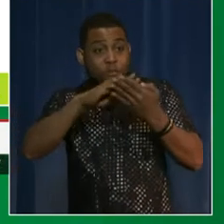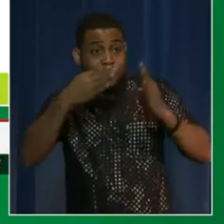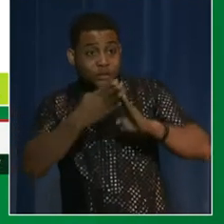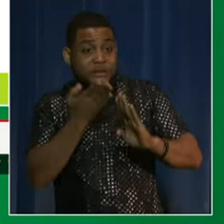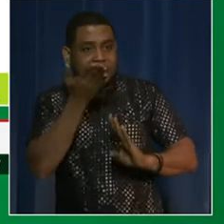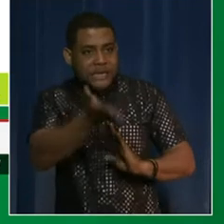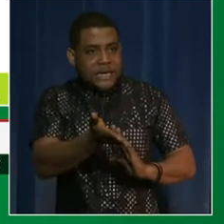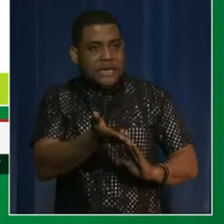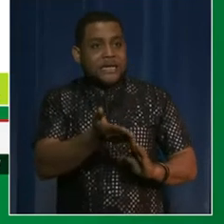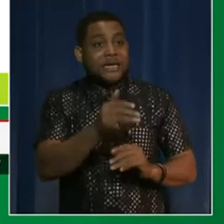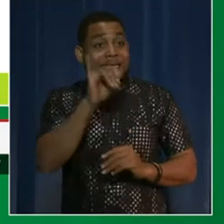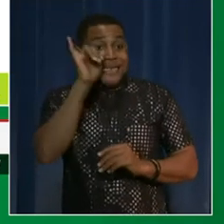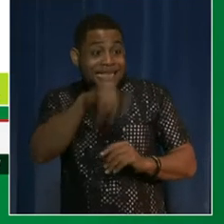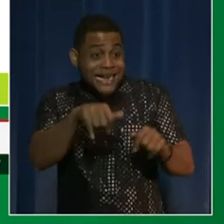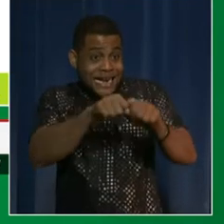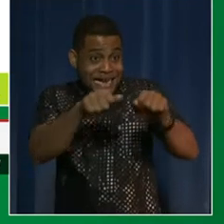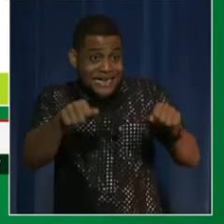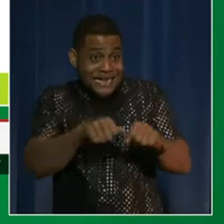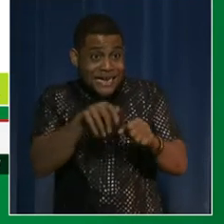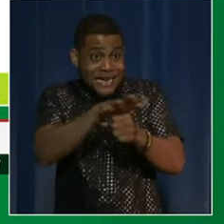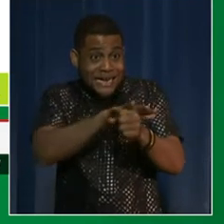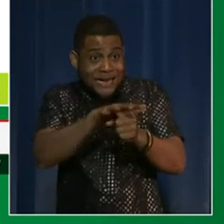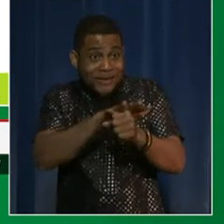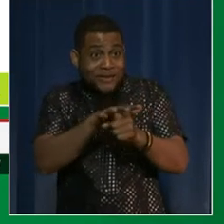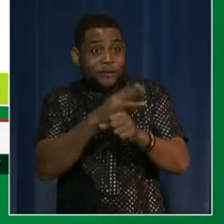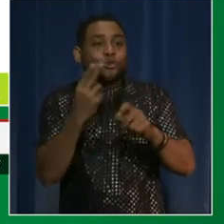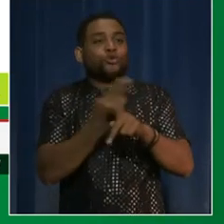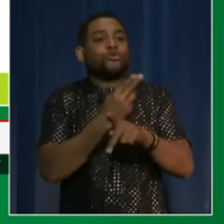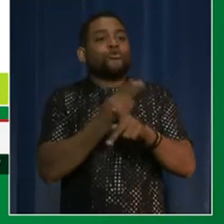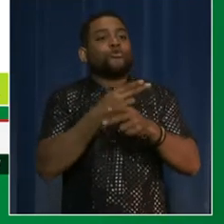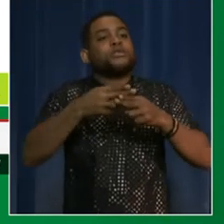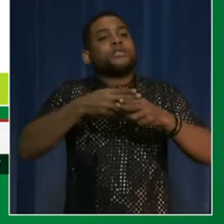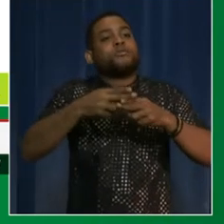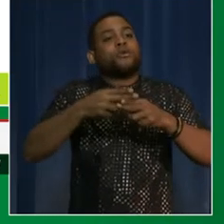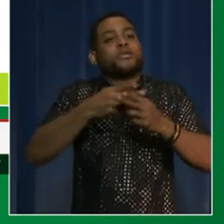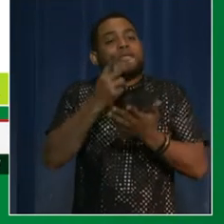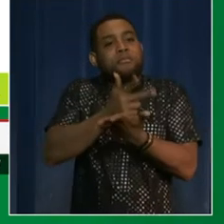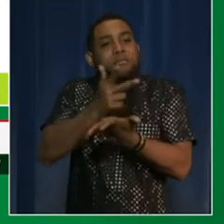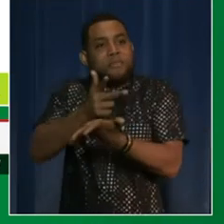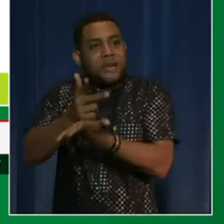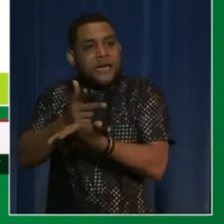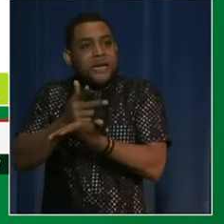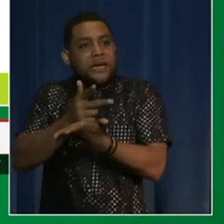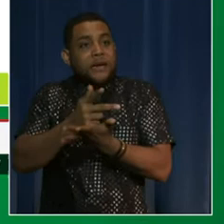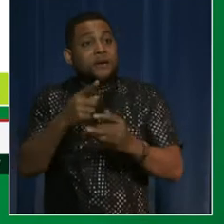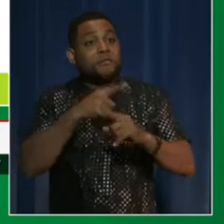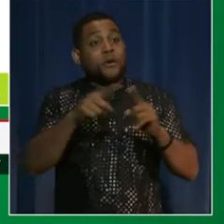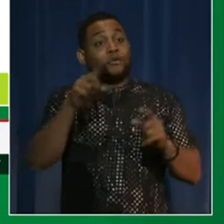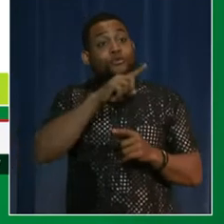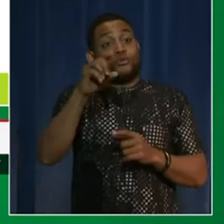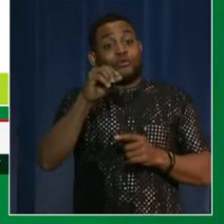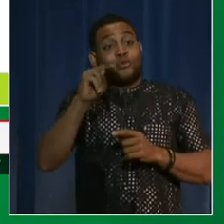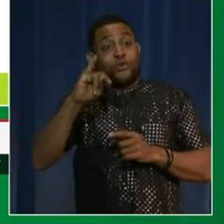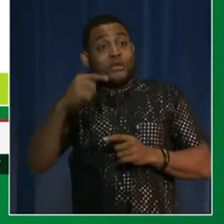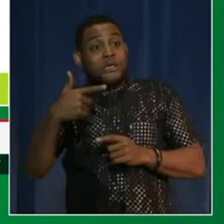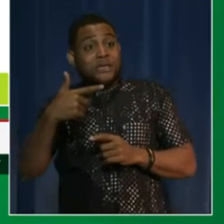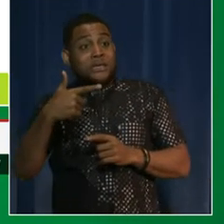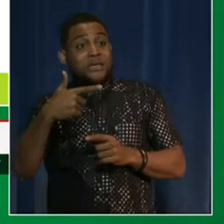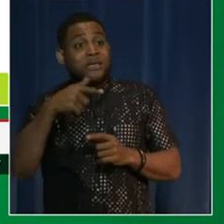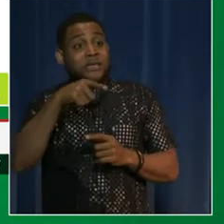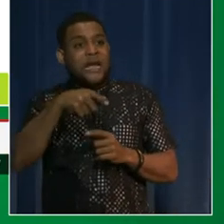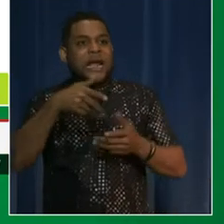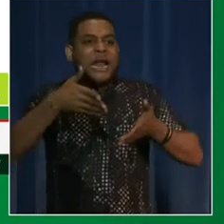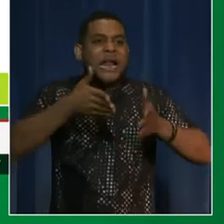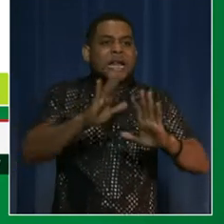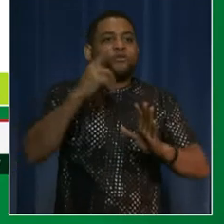768 is currently being used as temporary parking. But the zoning of MU10 will allow for ground floor retail topped